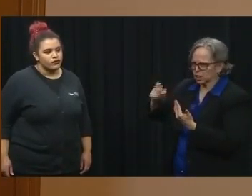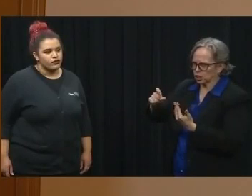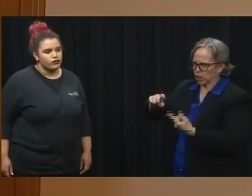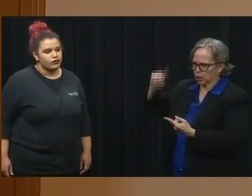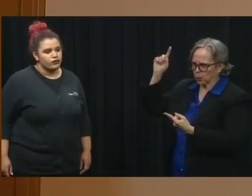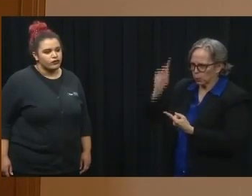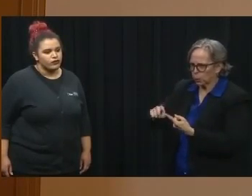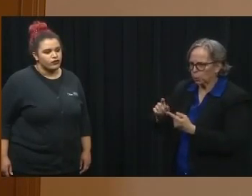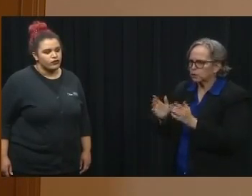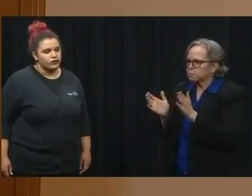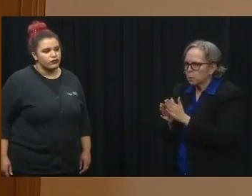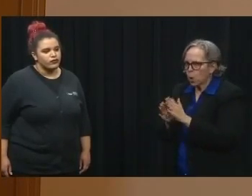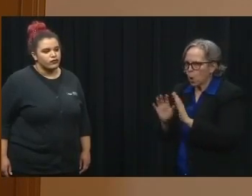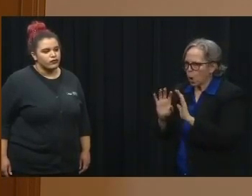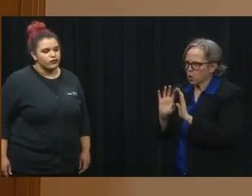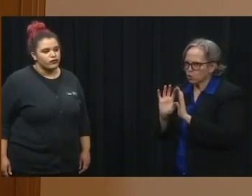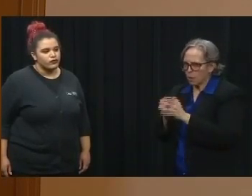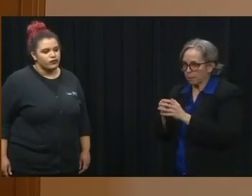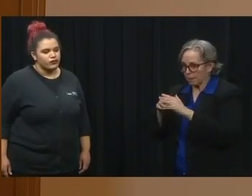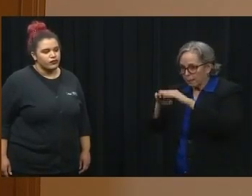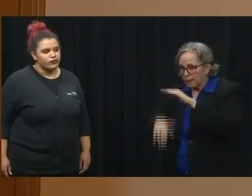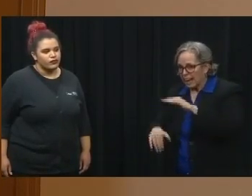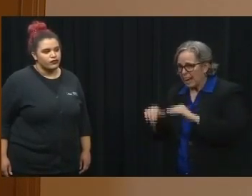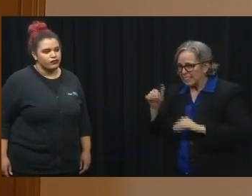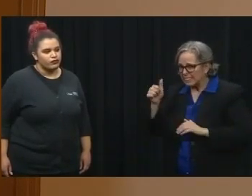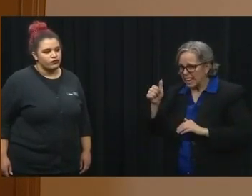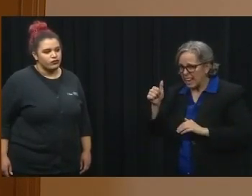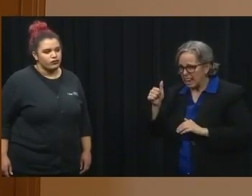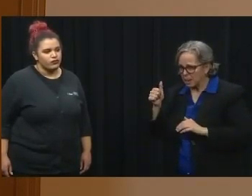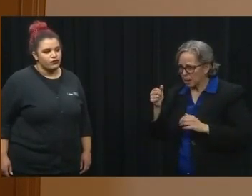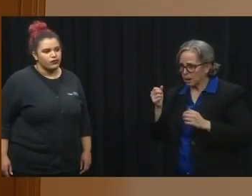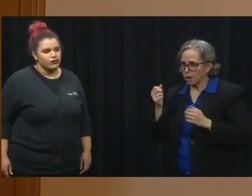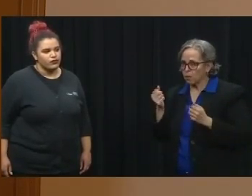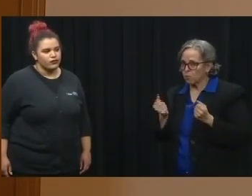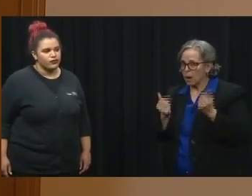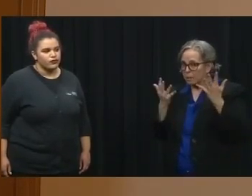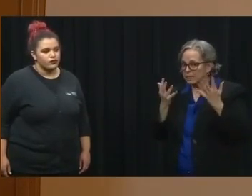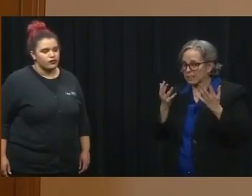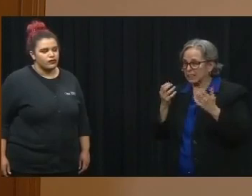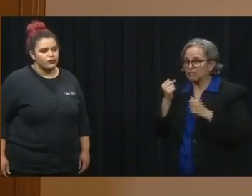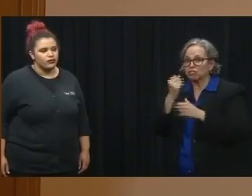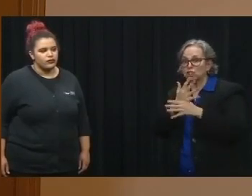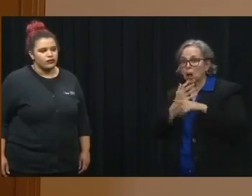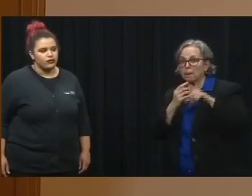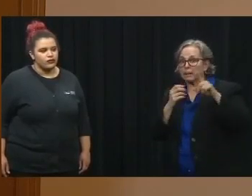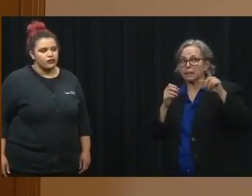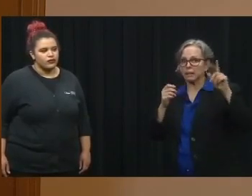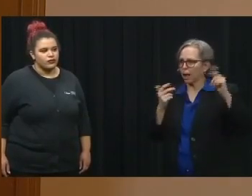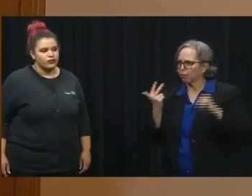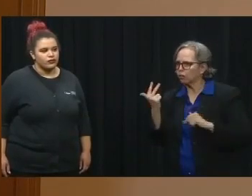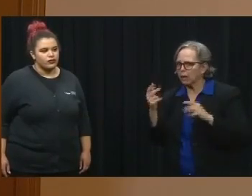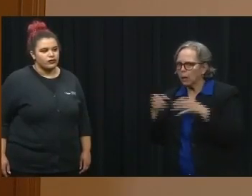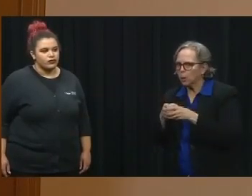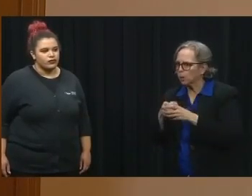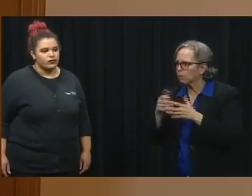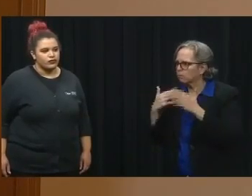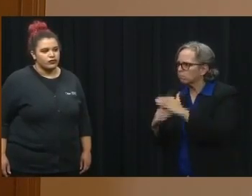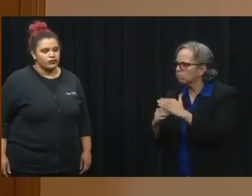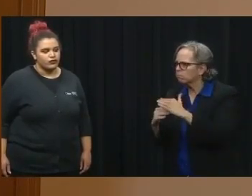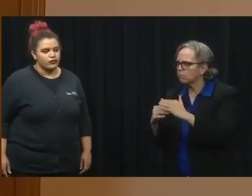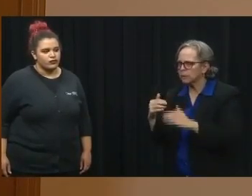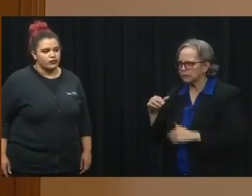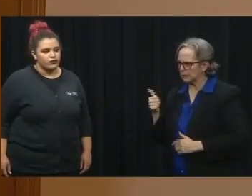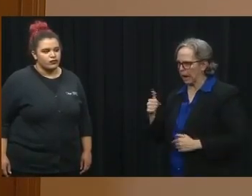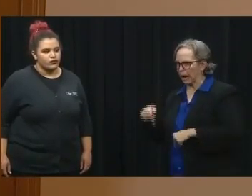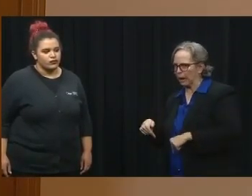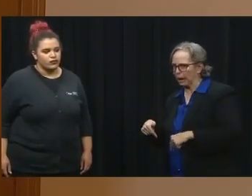max. We've seen recommendations of 2 to 3 in Germany and places like that. We really should be staying with a very small group of folks